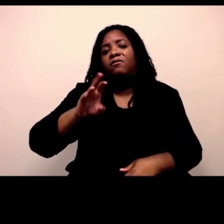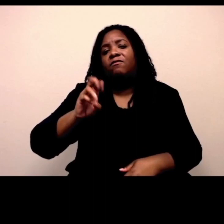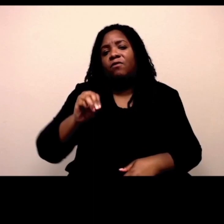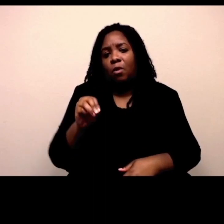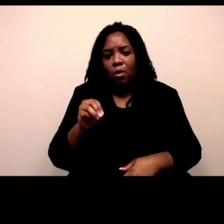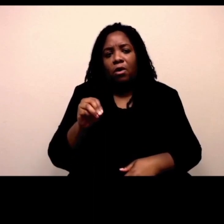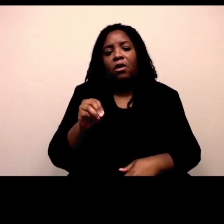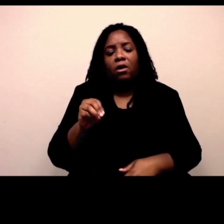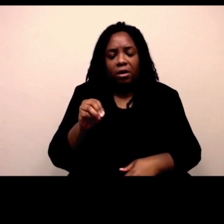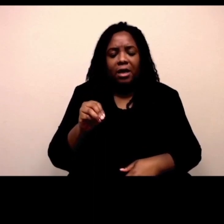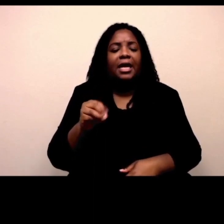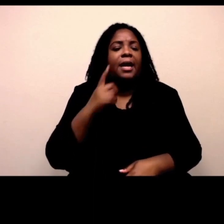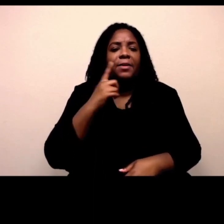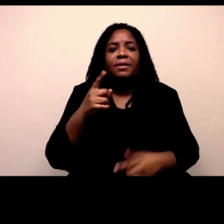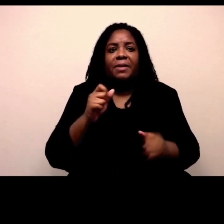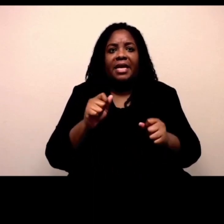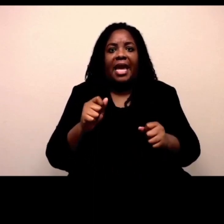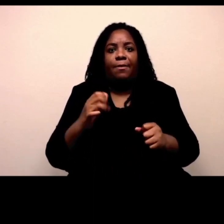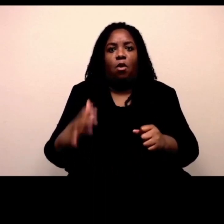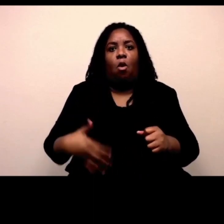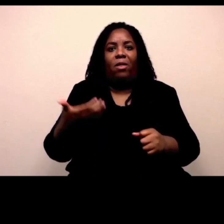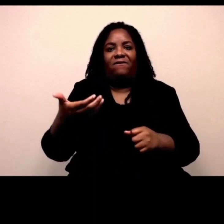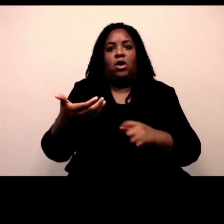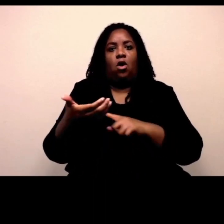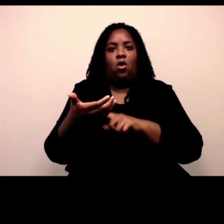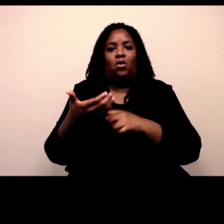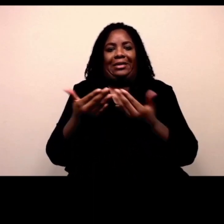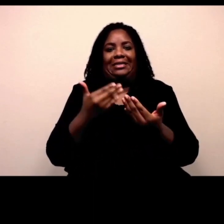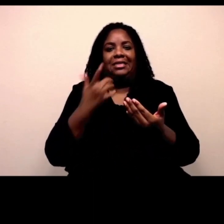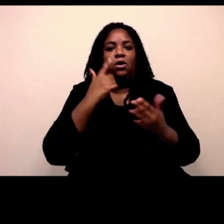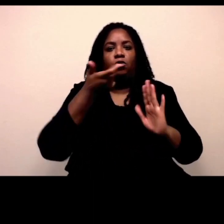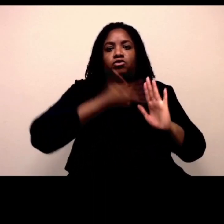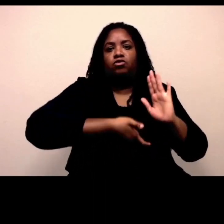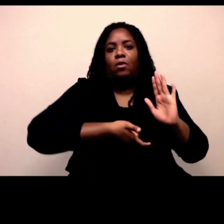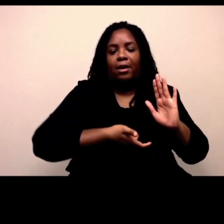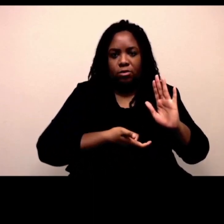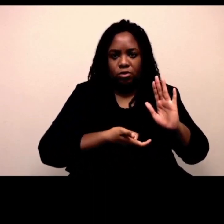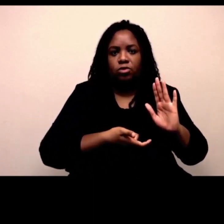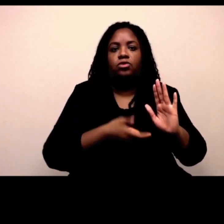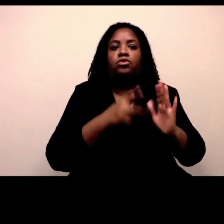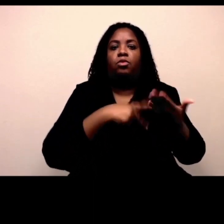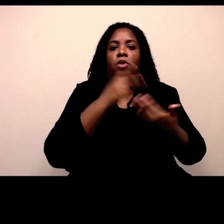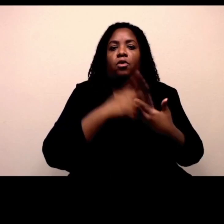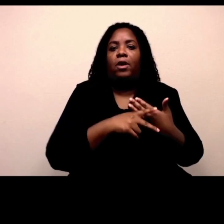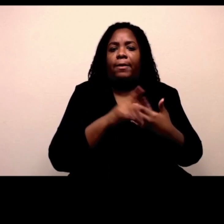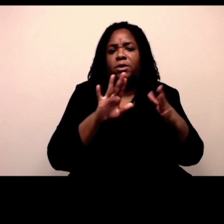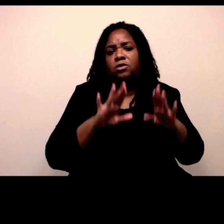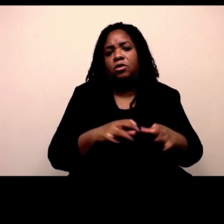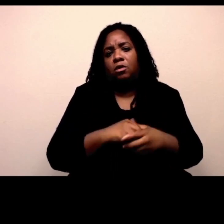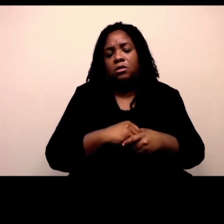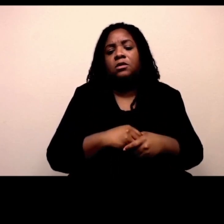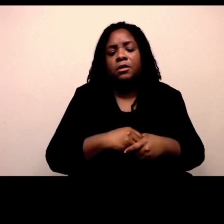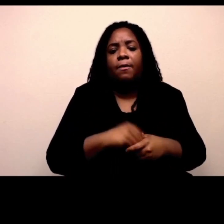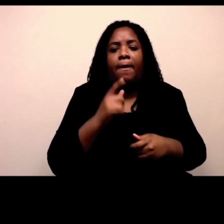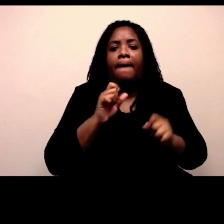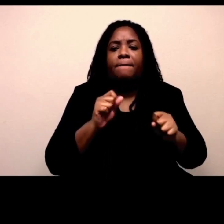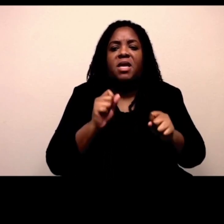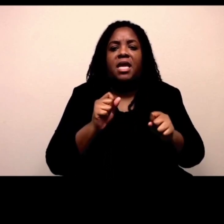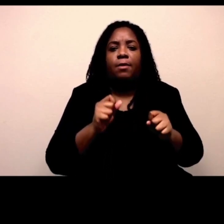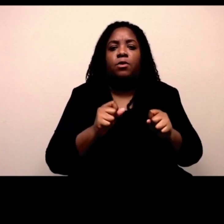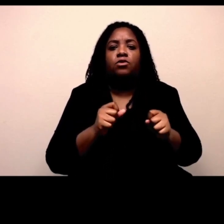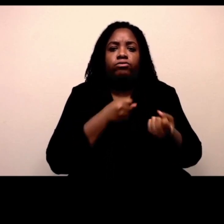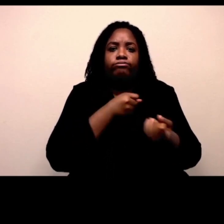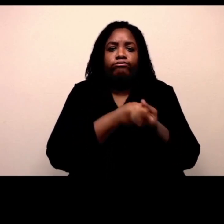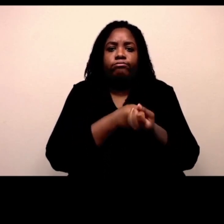just about everything works with Scratch. So that's been powerful in the classroom to be able to promote that,